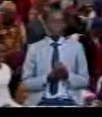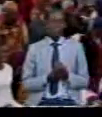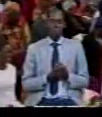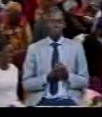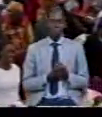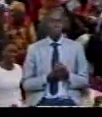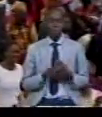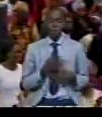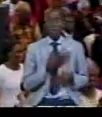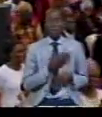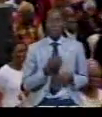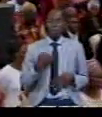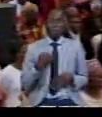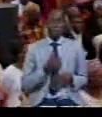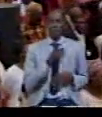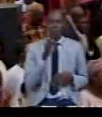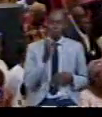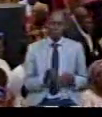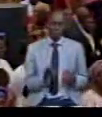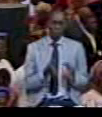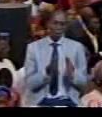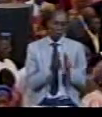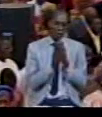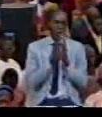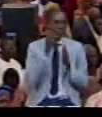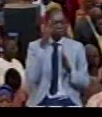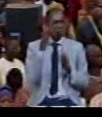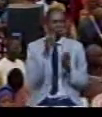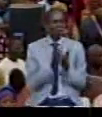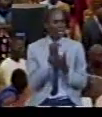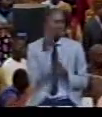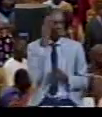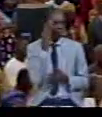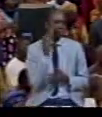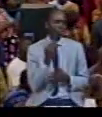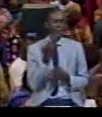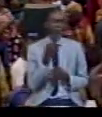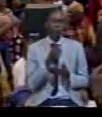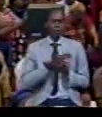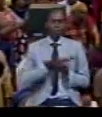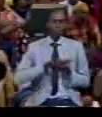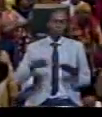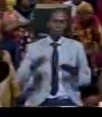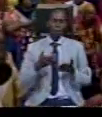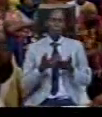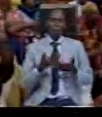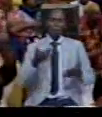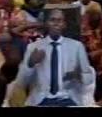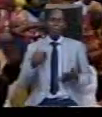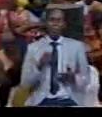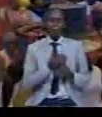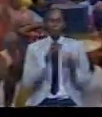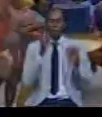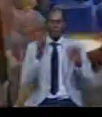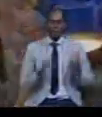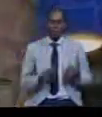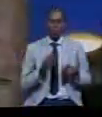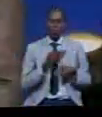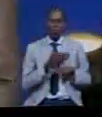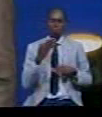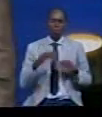And we must wait for that experience before we can escape from